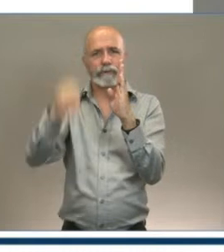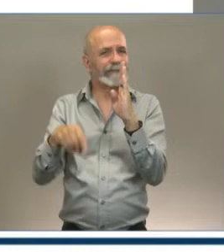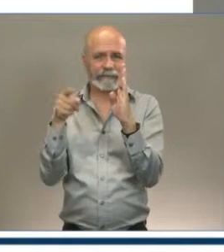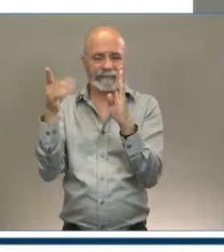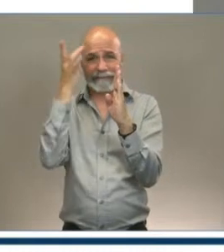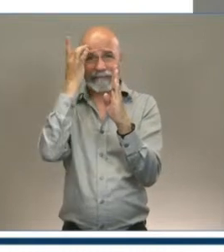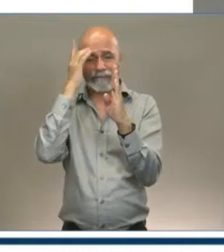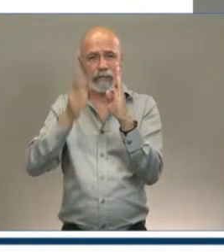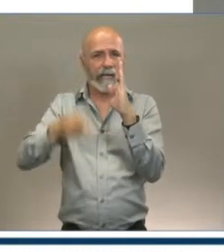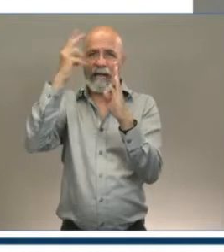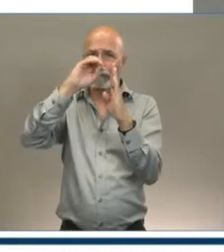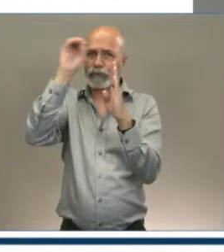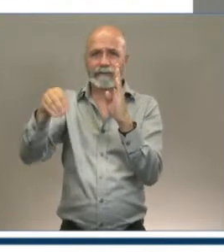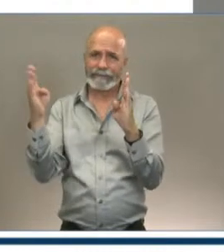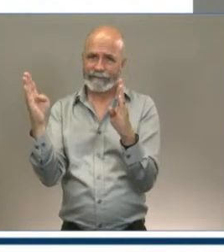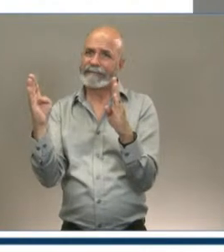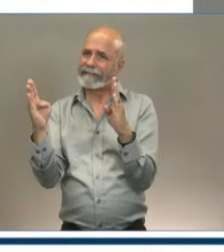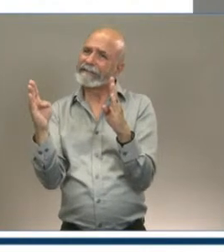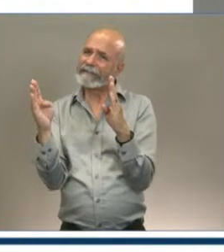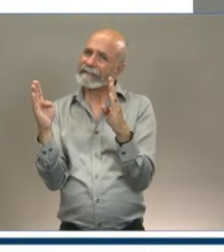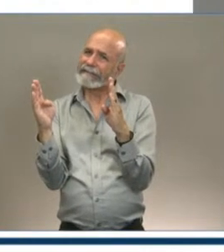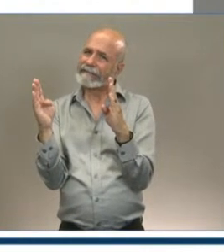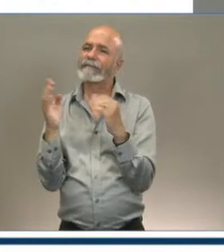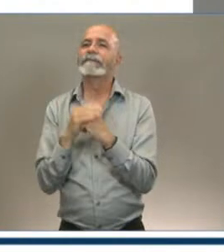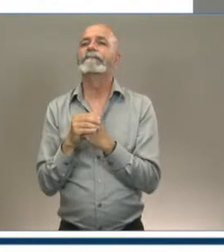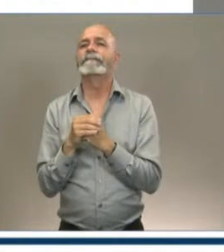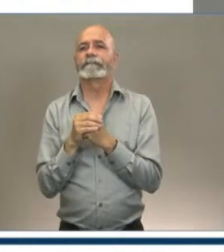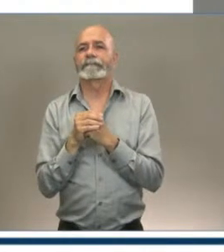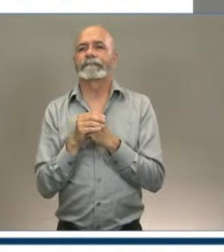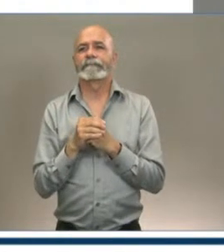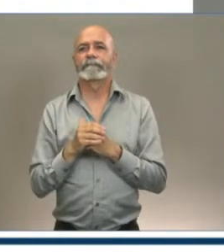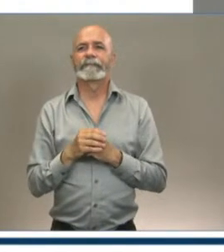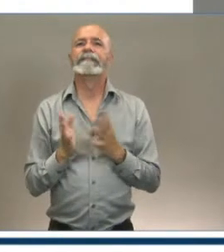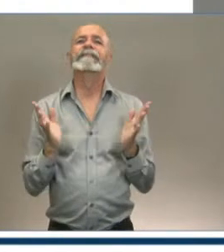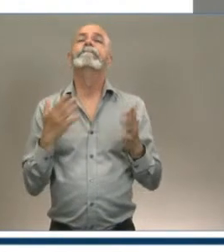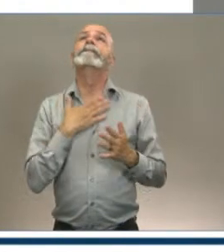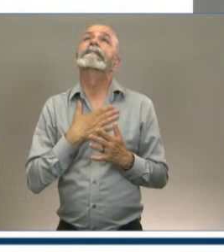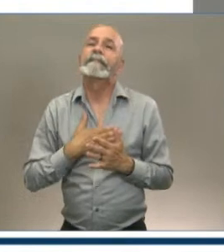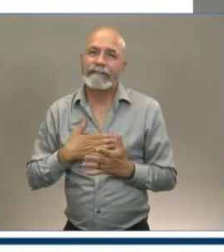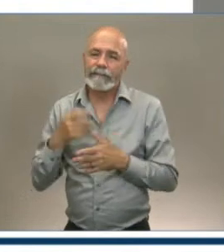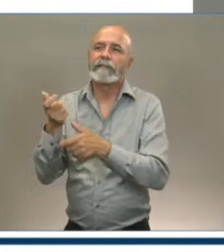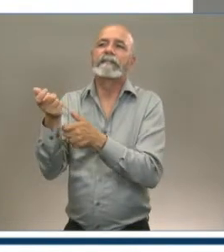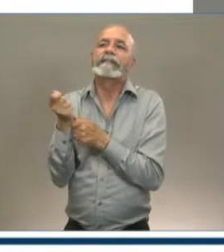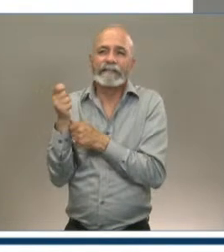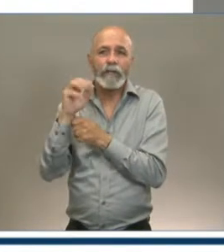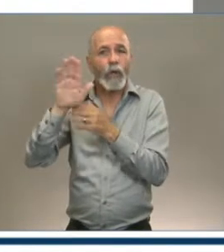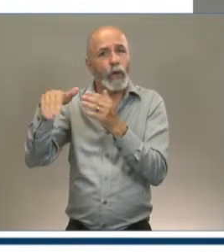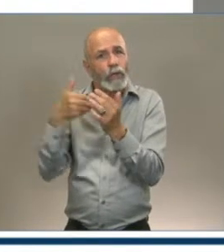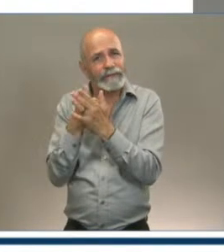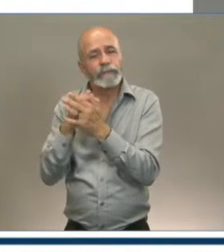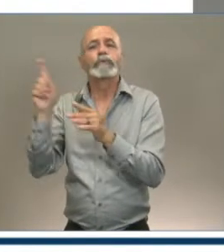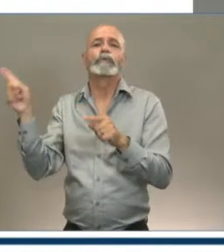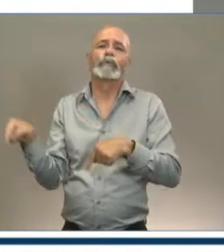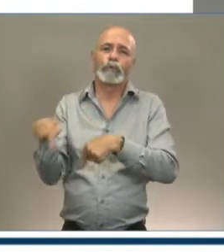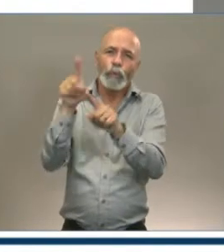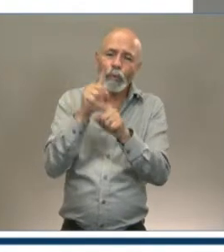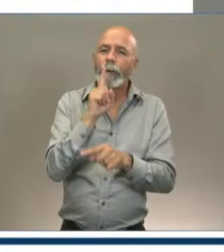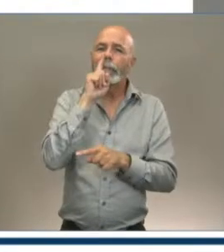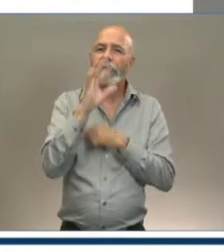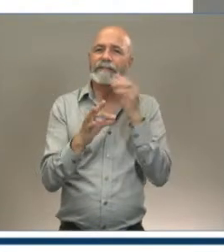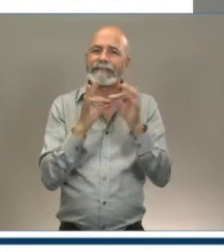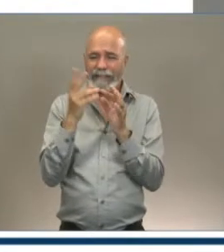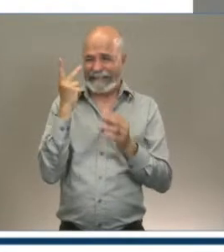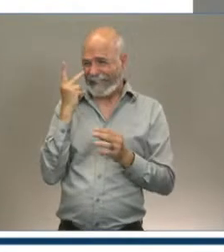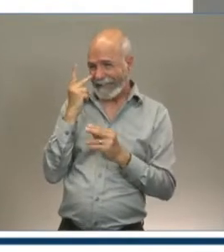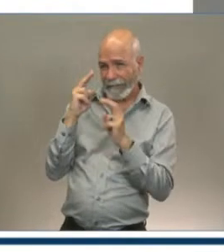concerning cases and the spread within the community. It's vital that we get people tested so we can identify any additional